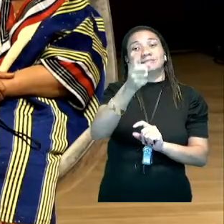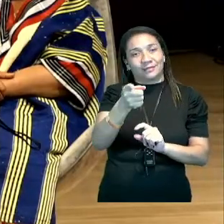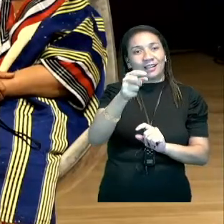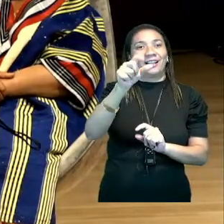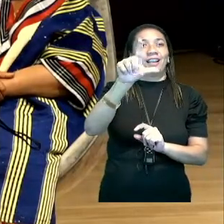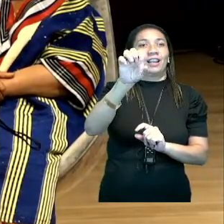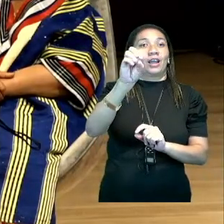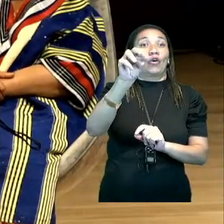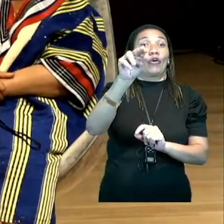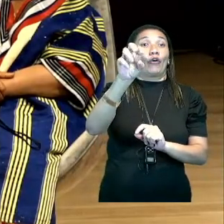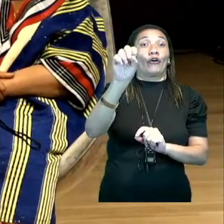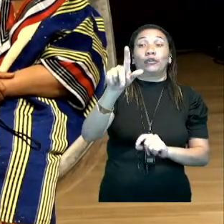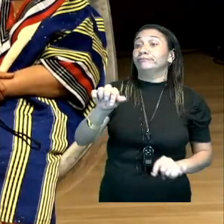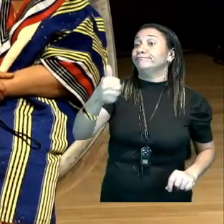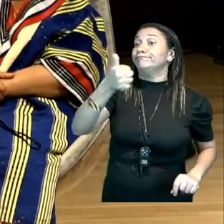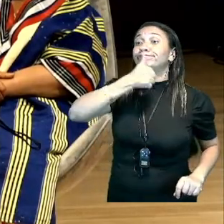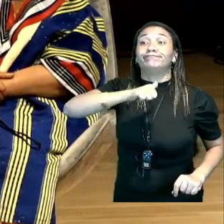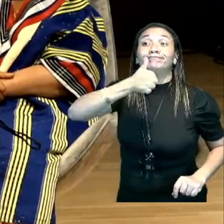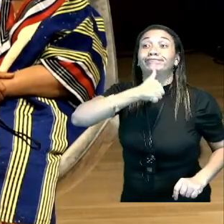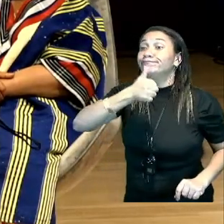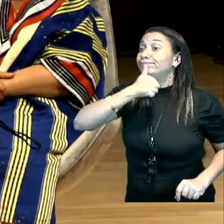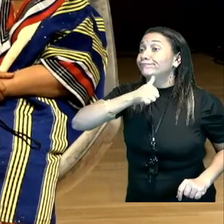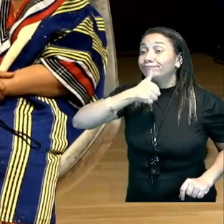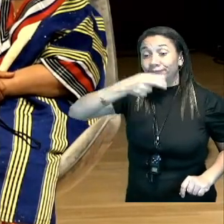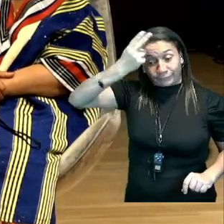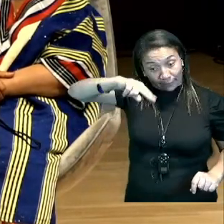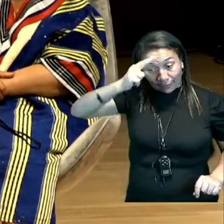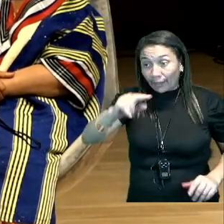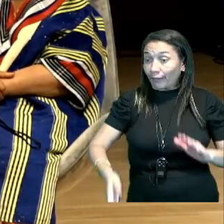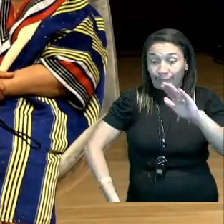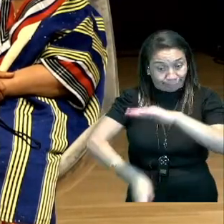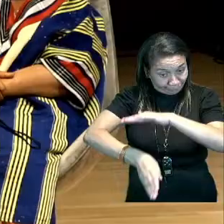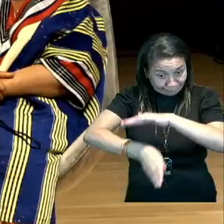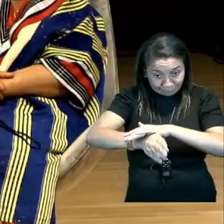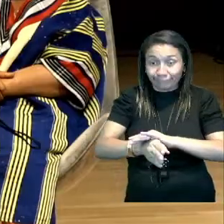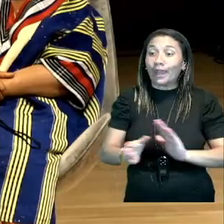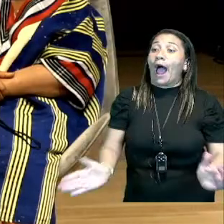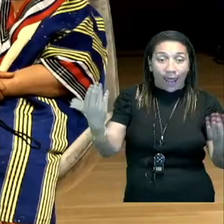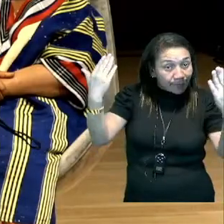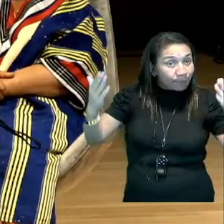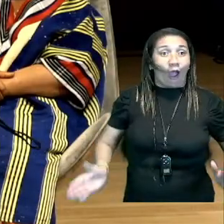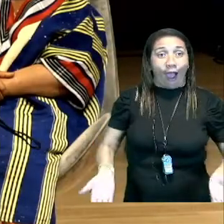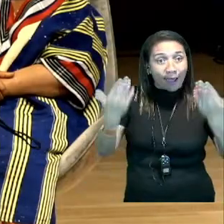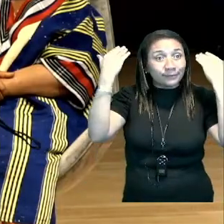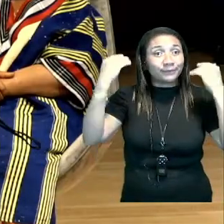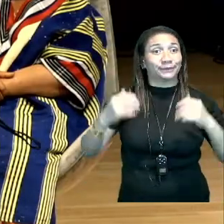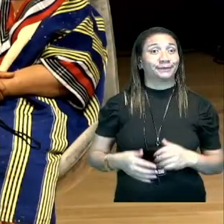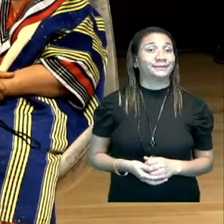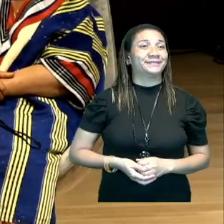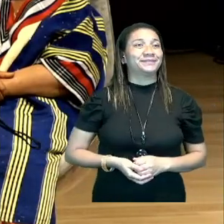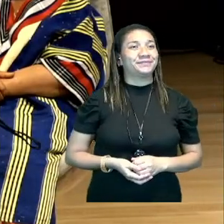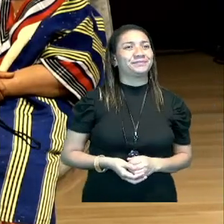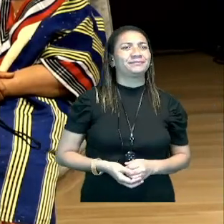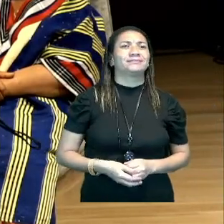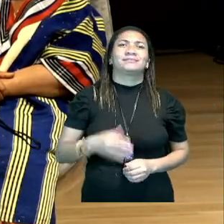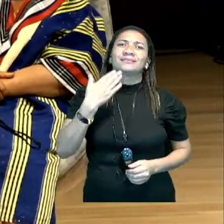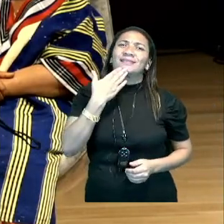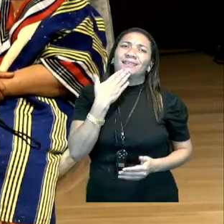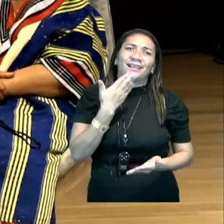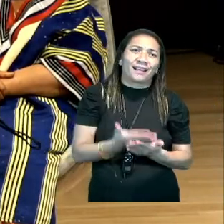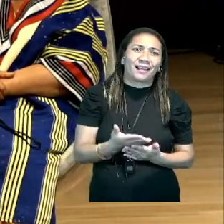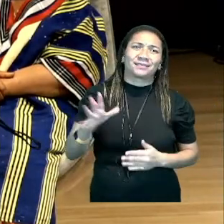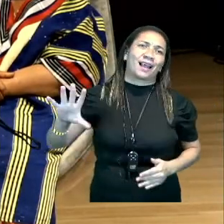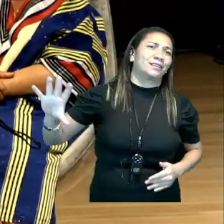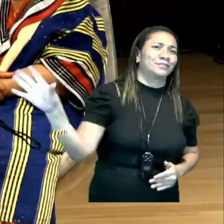who also, through their wisdom, say, "Keep going, you're doing well." Thank